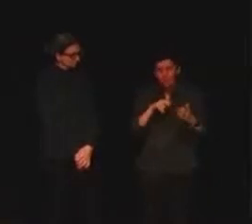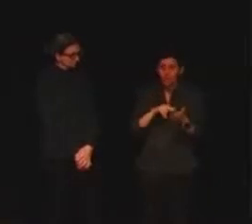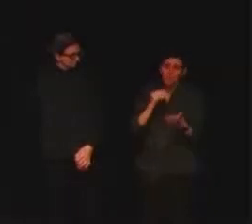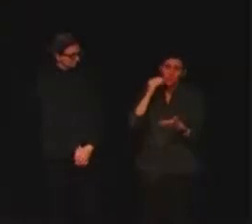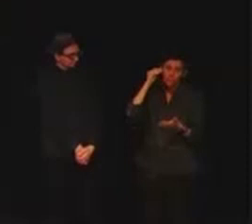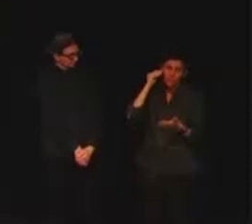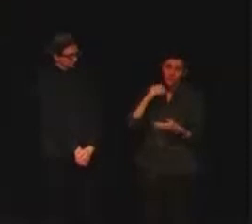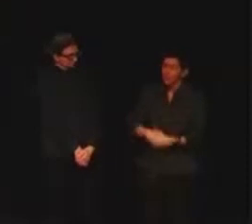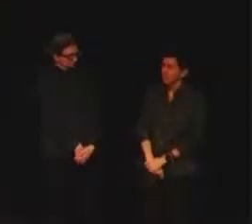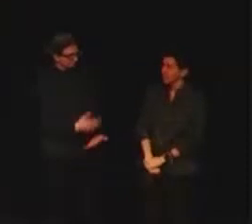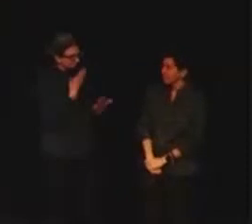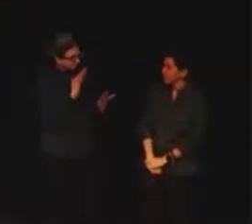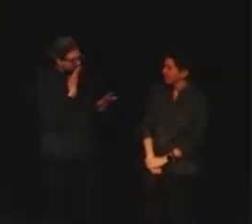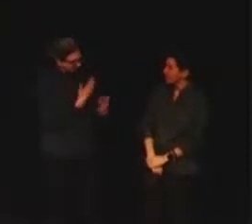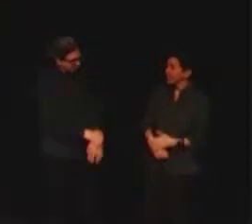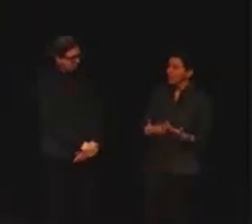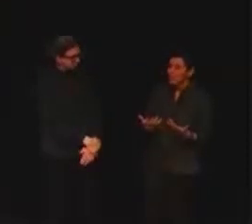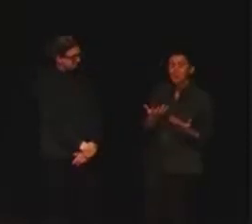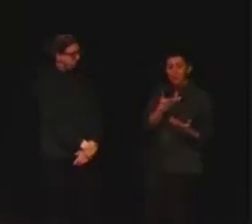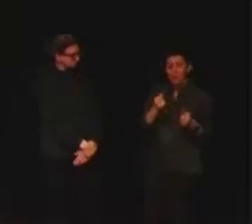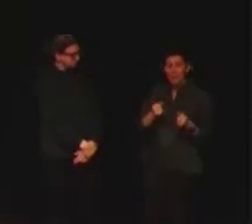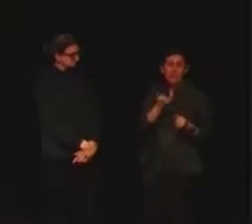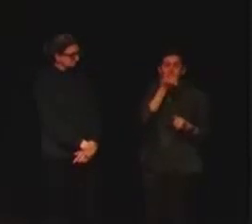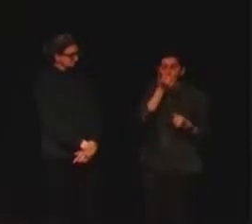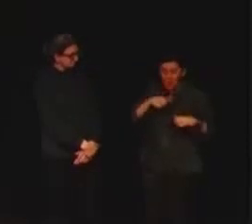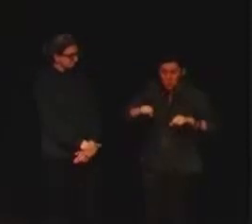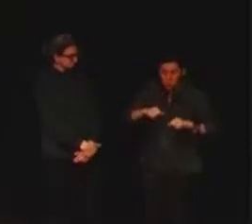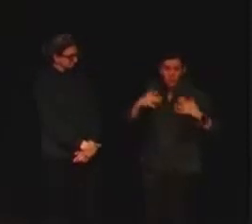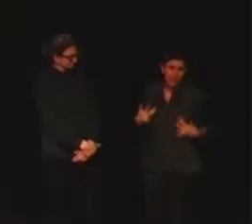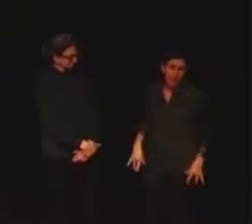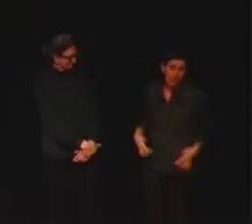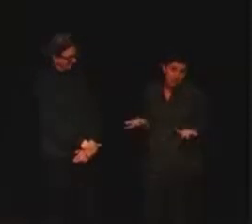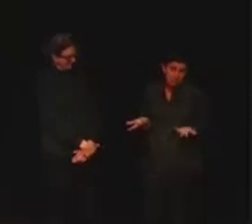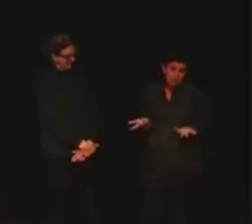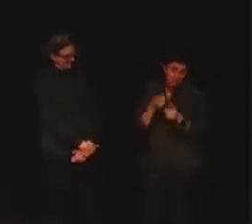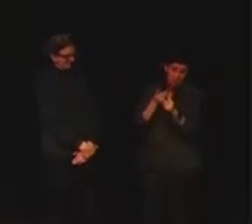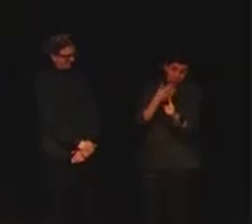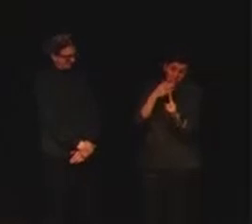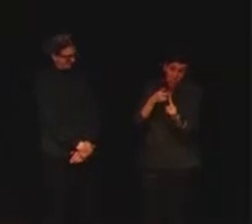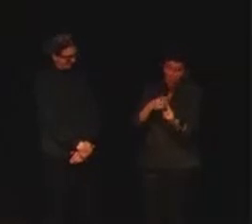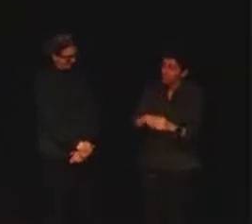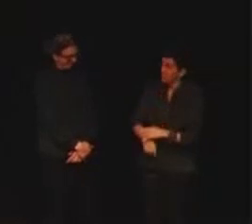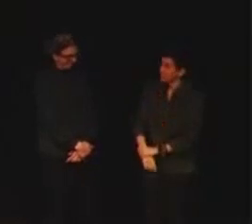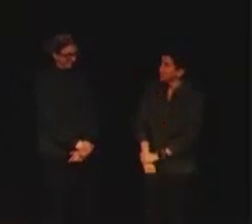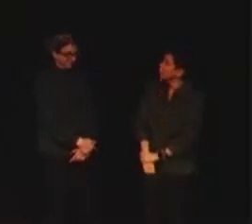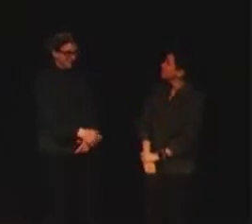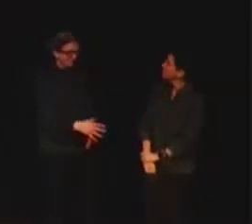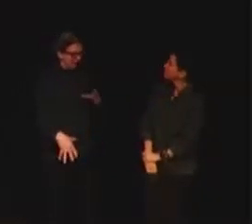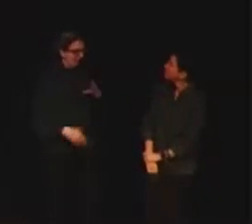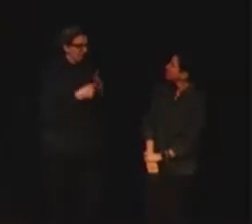Thank you for that. And to mow their lawns naked if they want to. To mow their lawns naked. Extra special